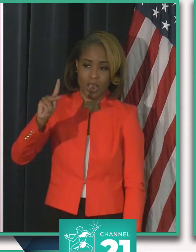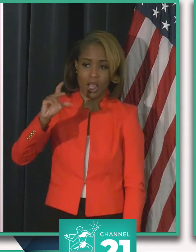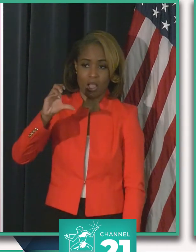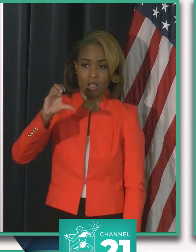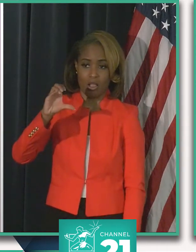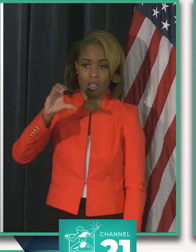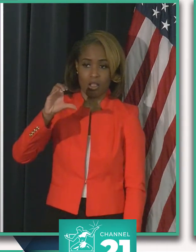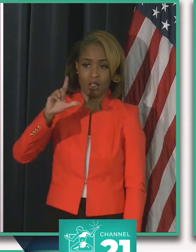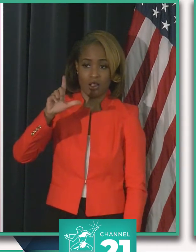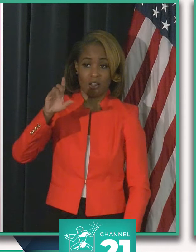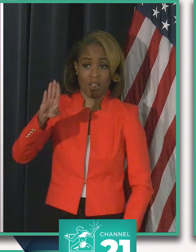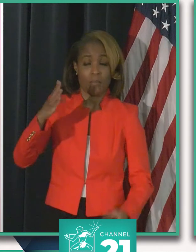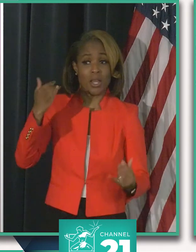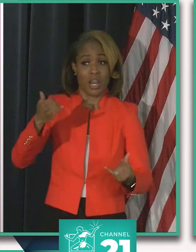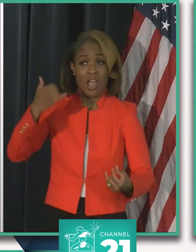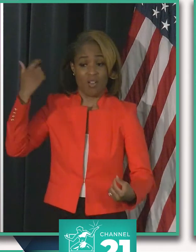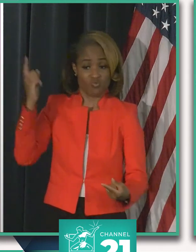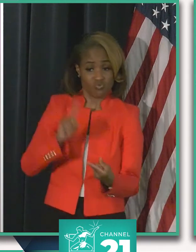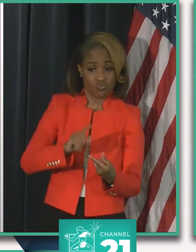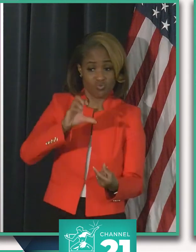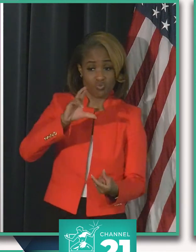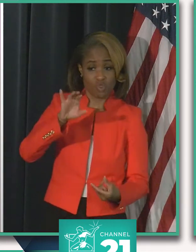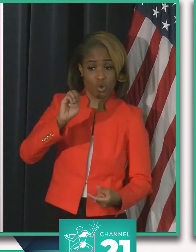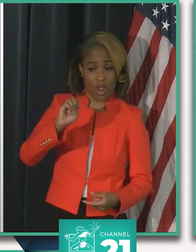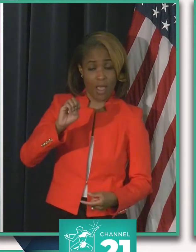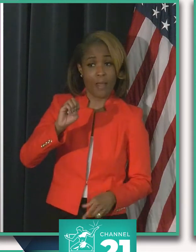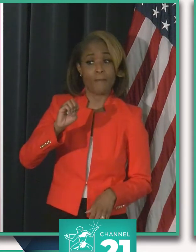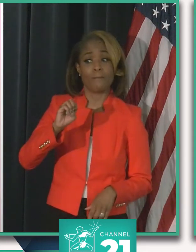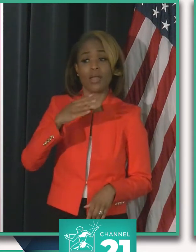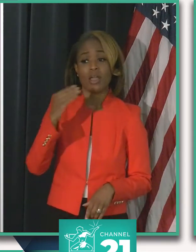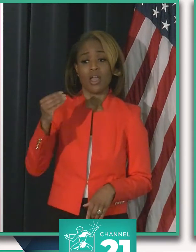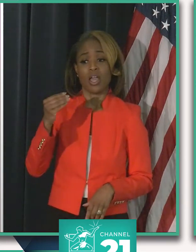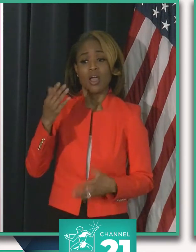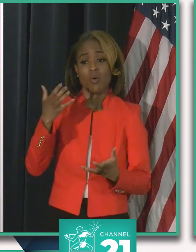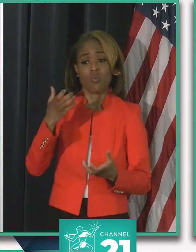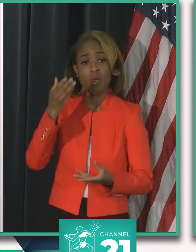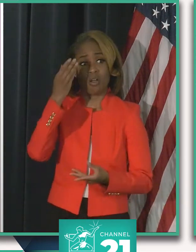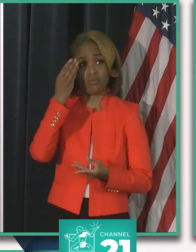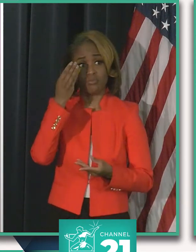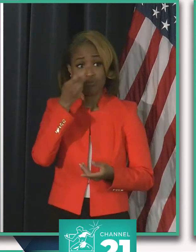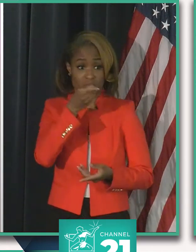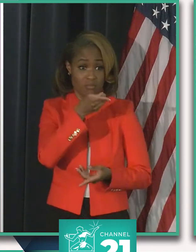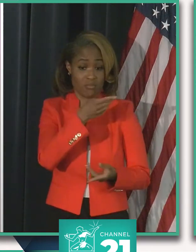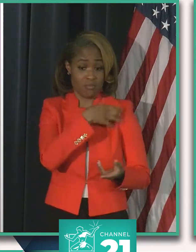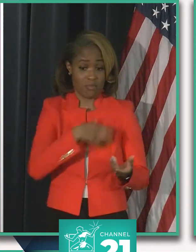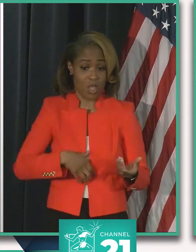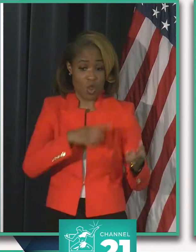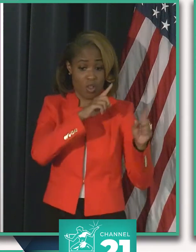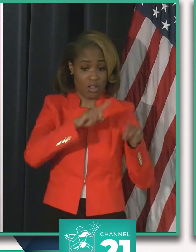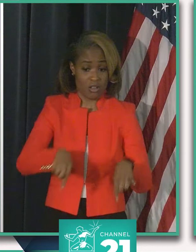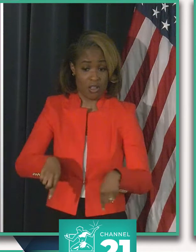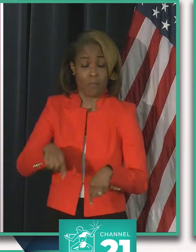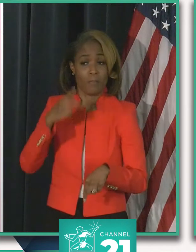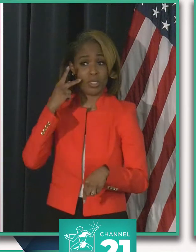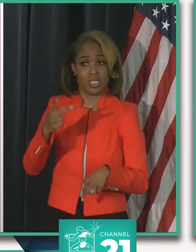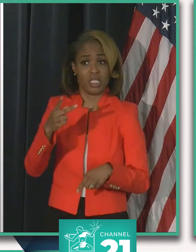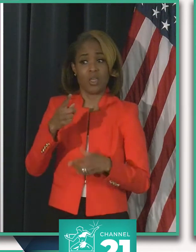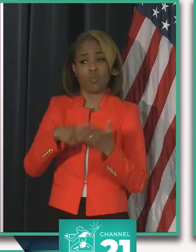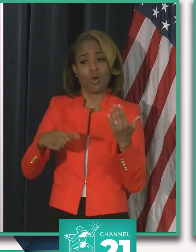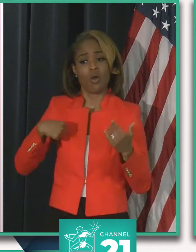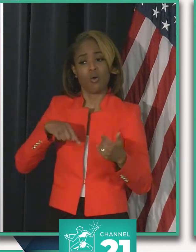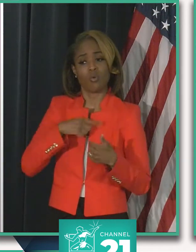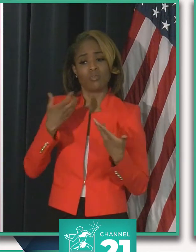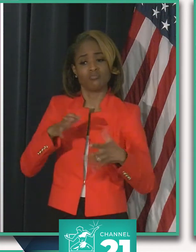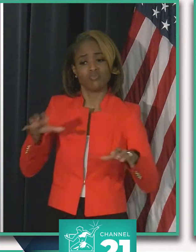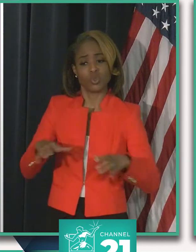has now decreased on our block, and we want the mayor to come out and actually see the work that we have done